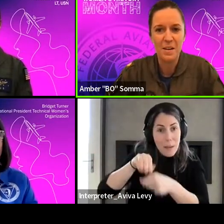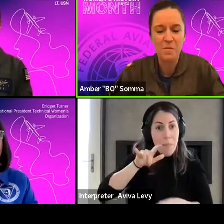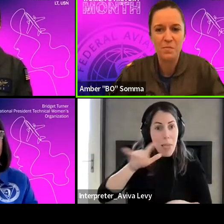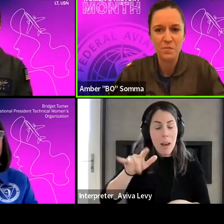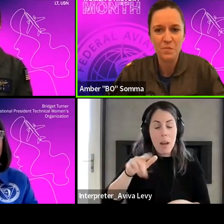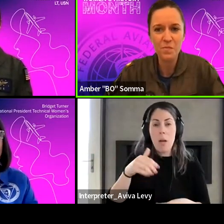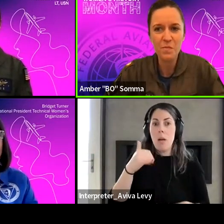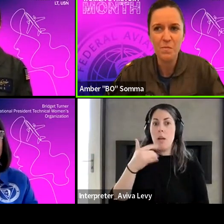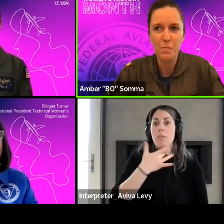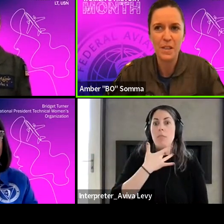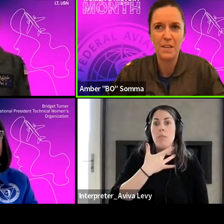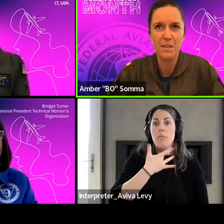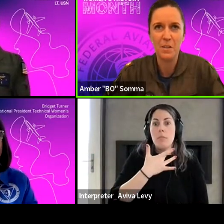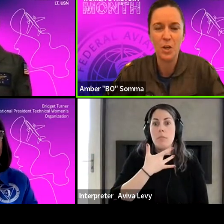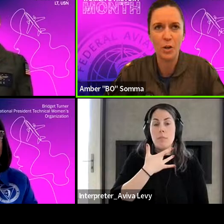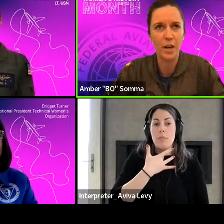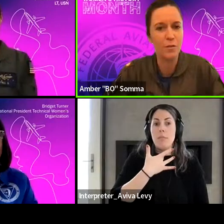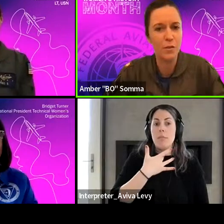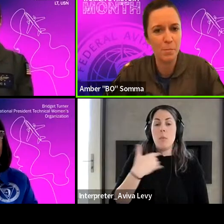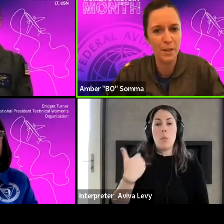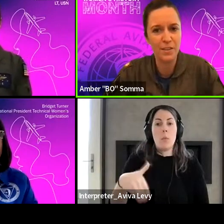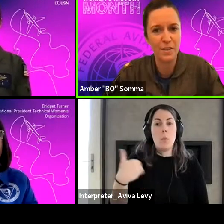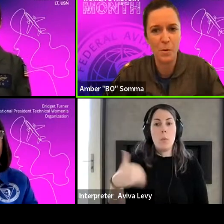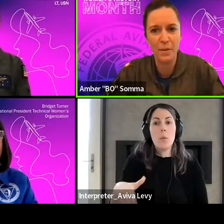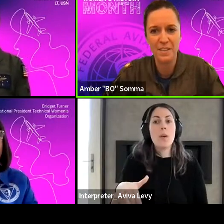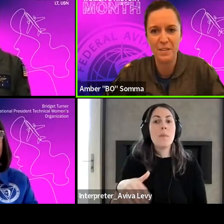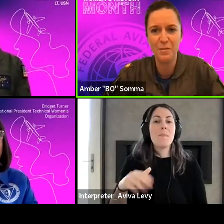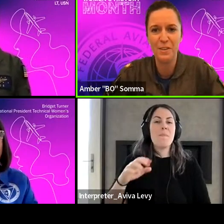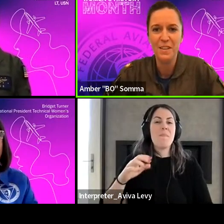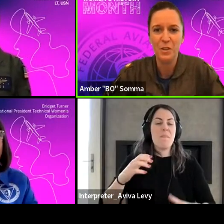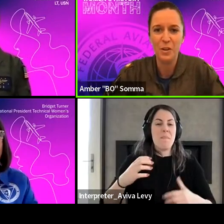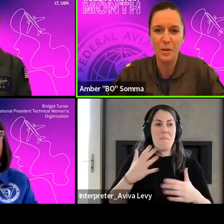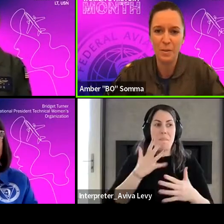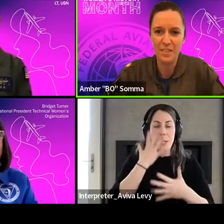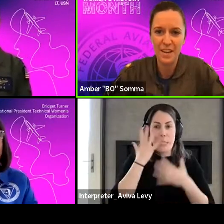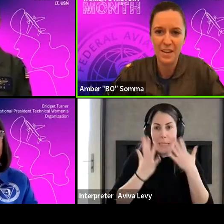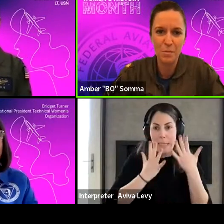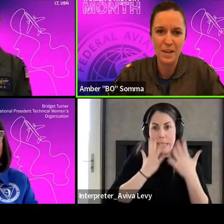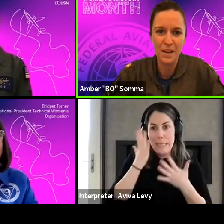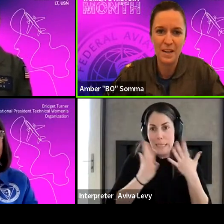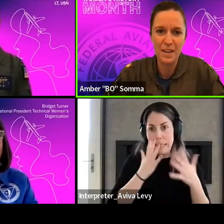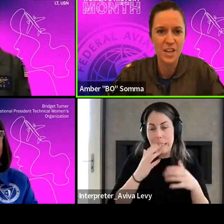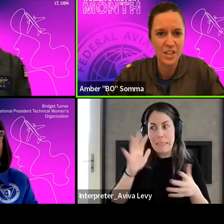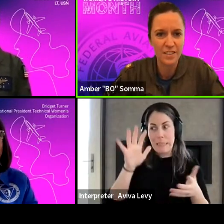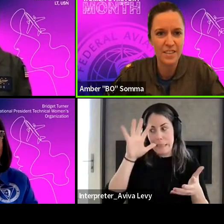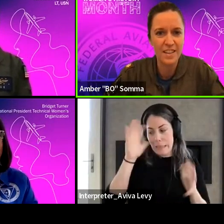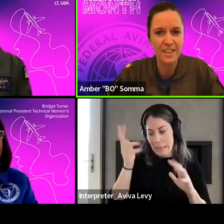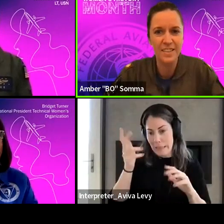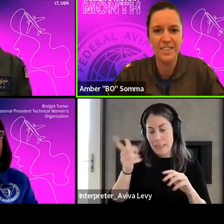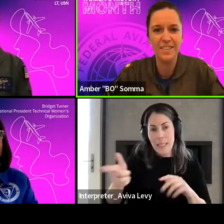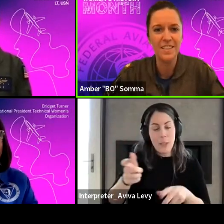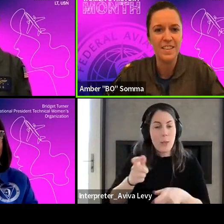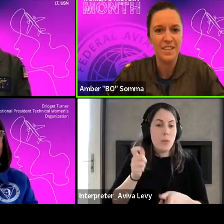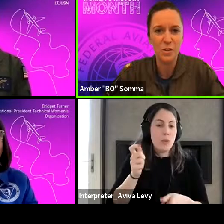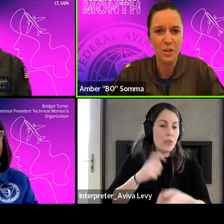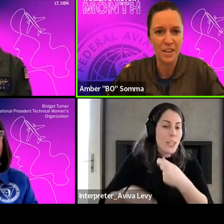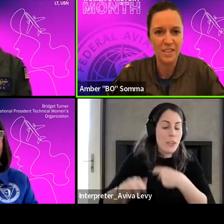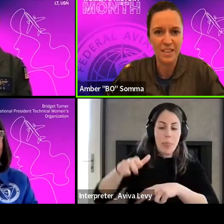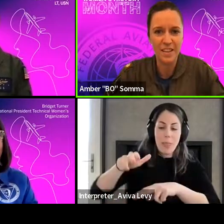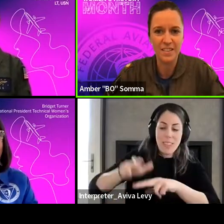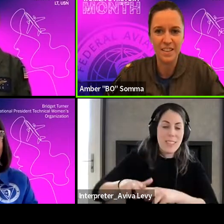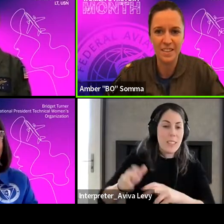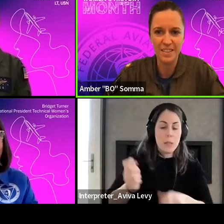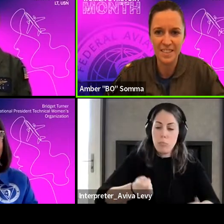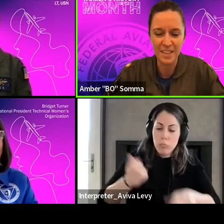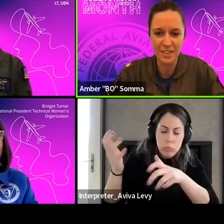a big, you know, kind of embarrassing moment of, well, I messed that up. They had to change out the seat and do all